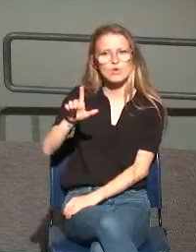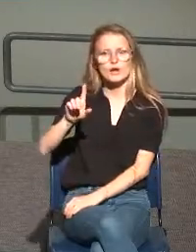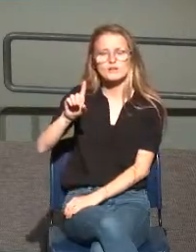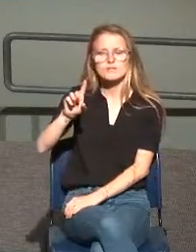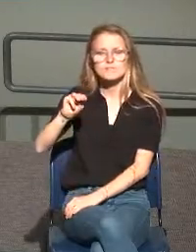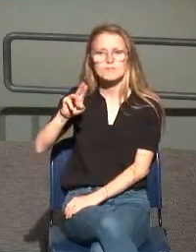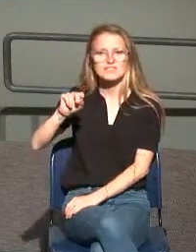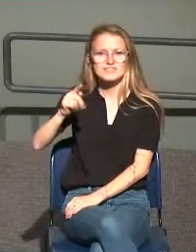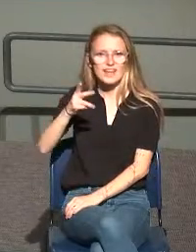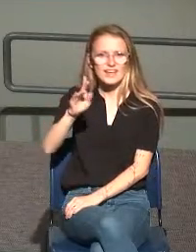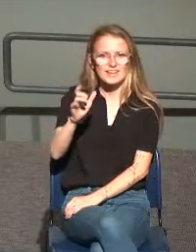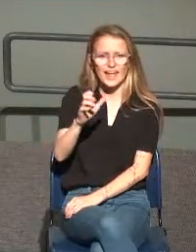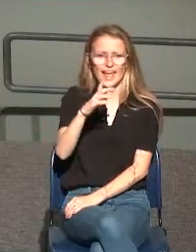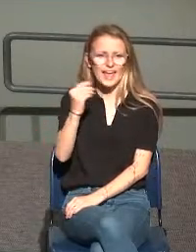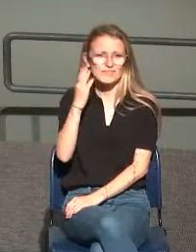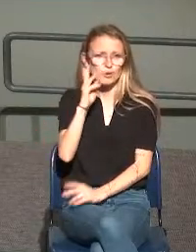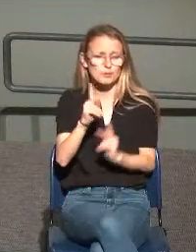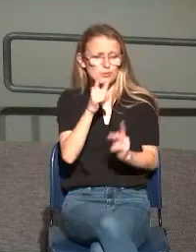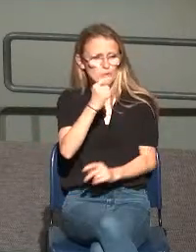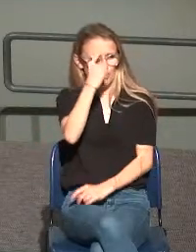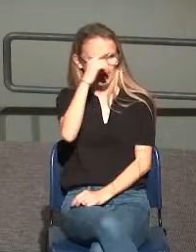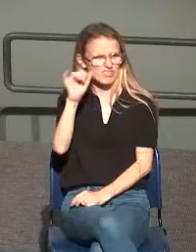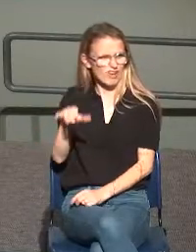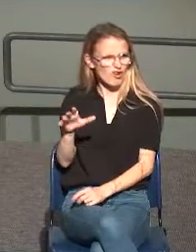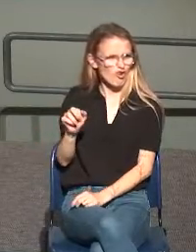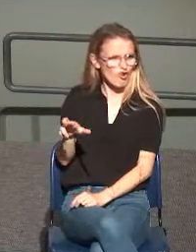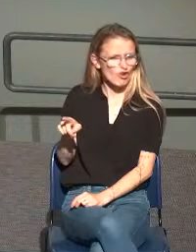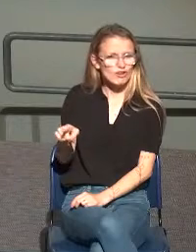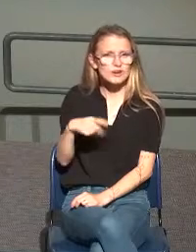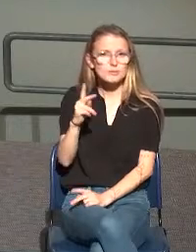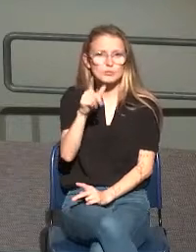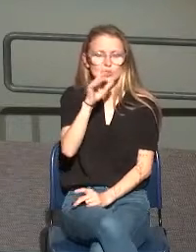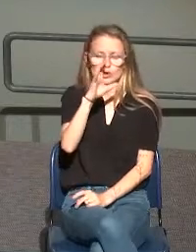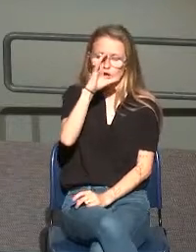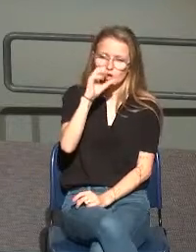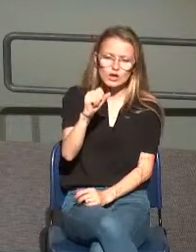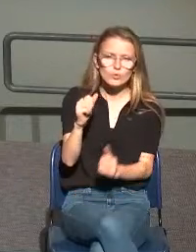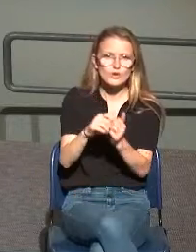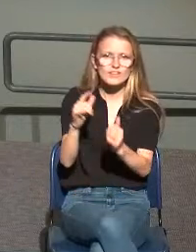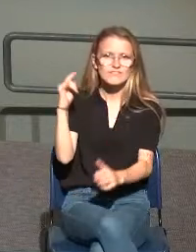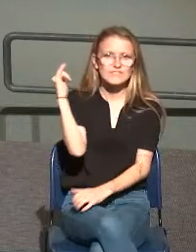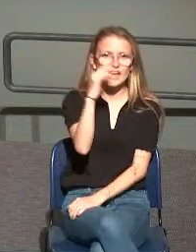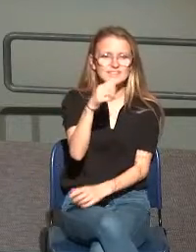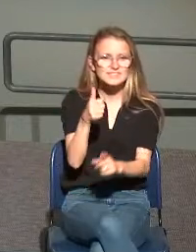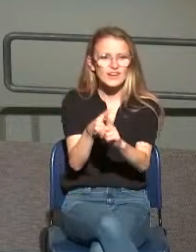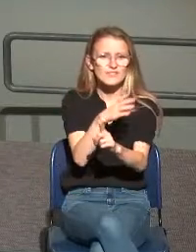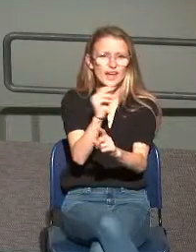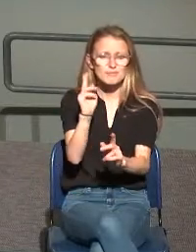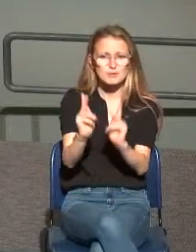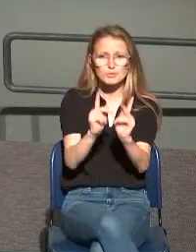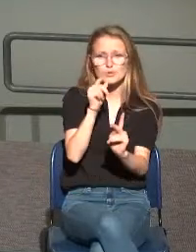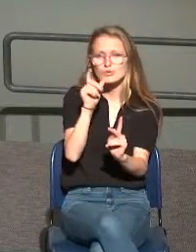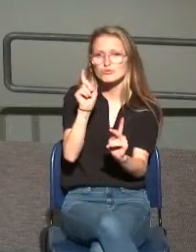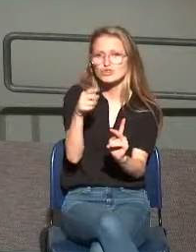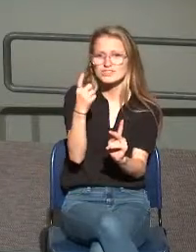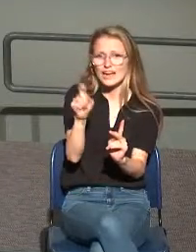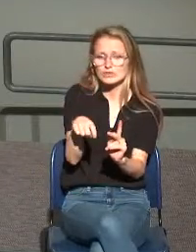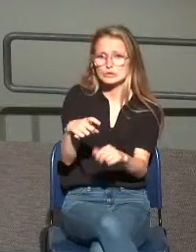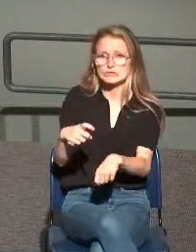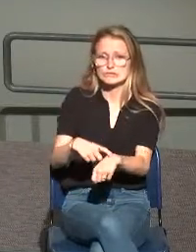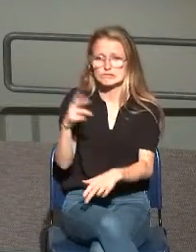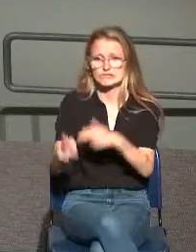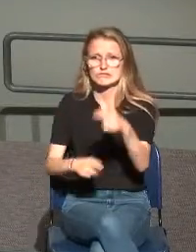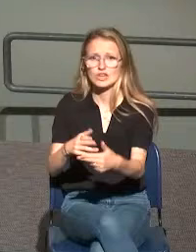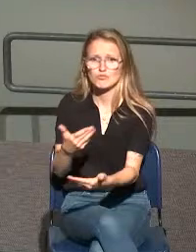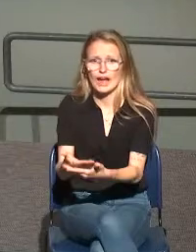of cars. Those captivated by the miracle of flight. And those who are just happy to make their flight.